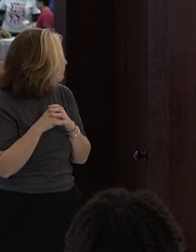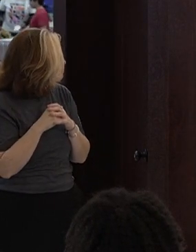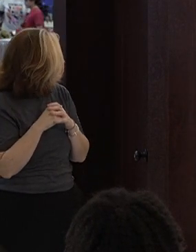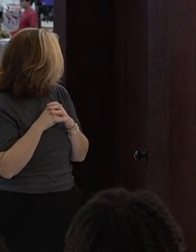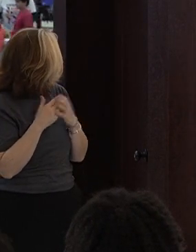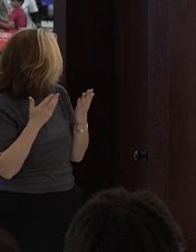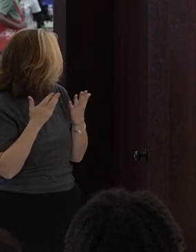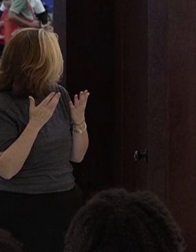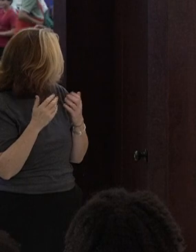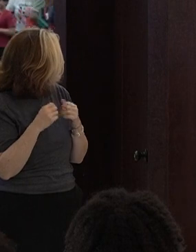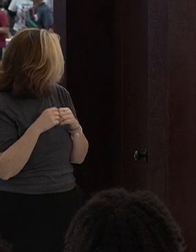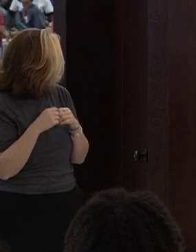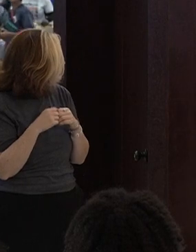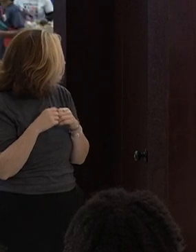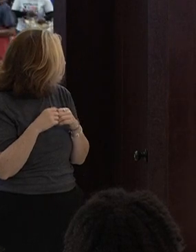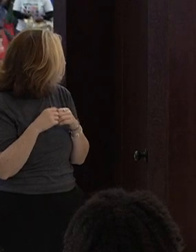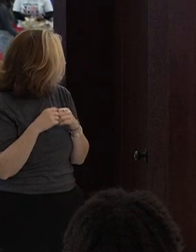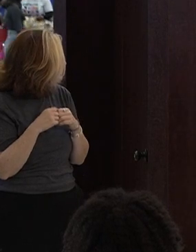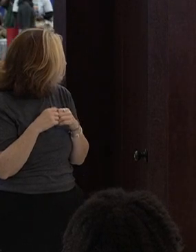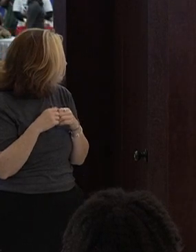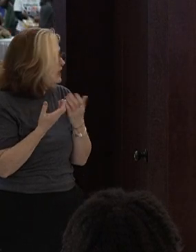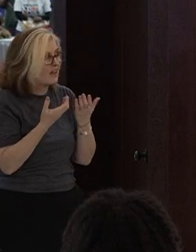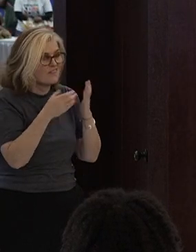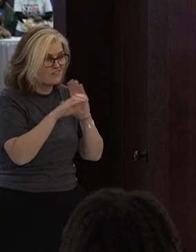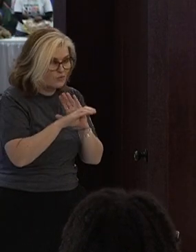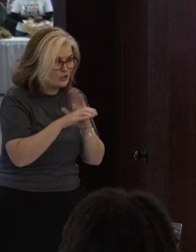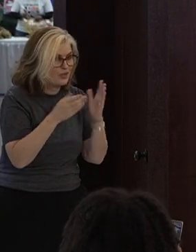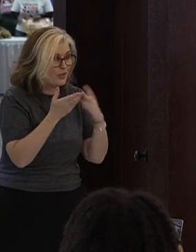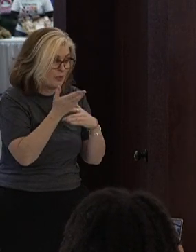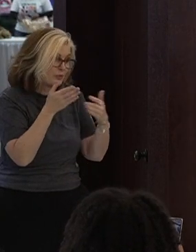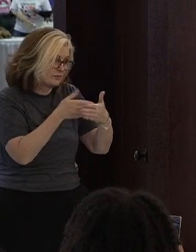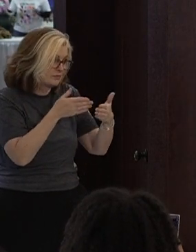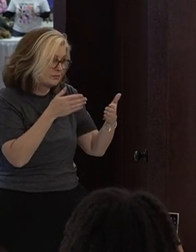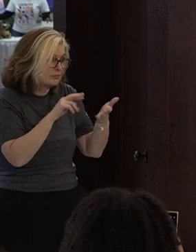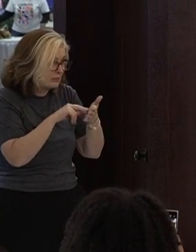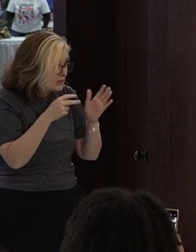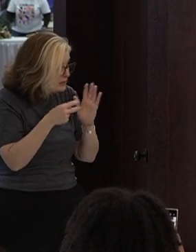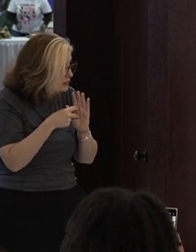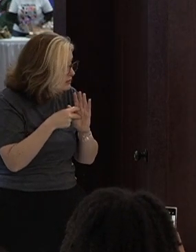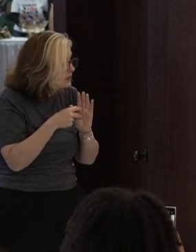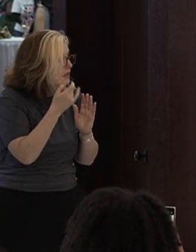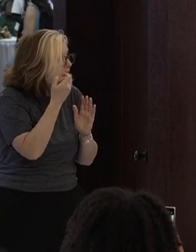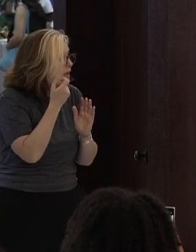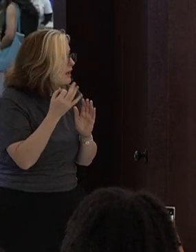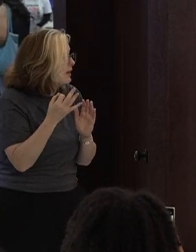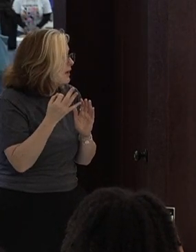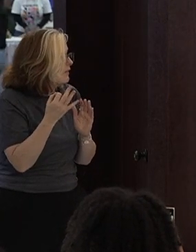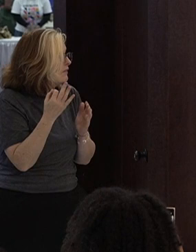is that? Well, enforcing through litigation. What does that mean? If somebody